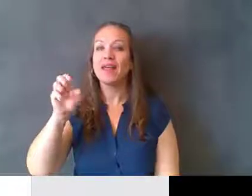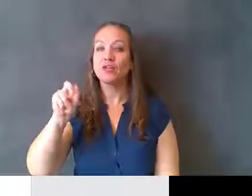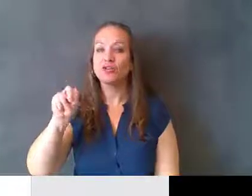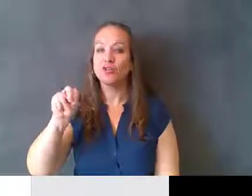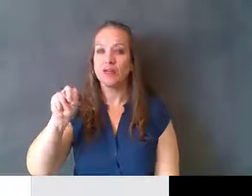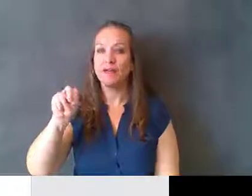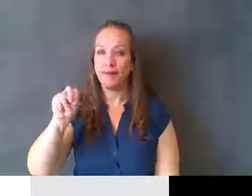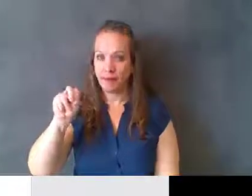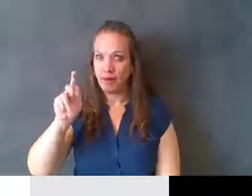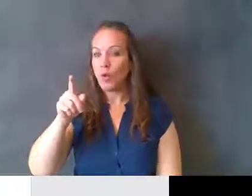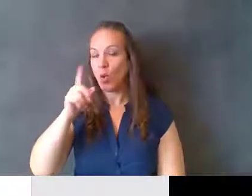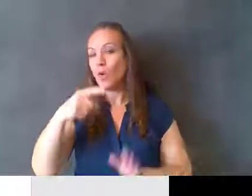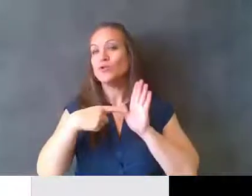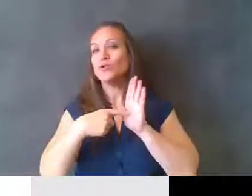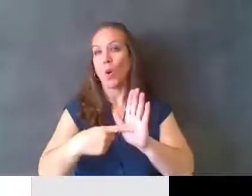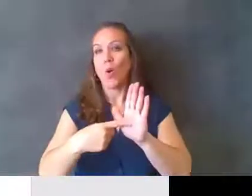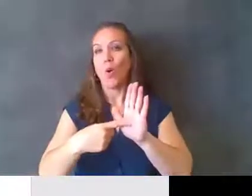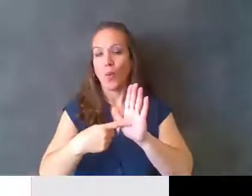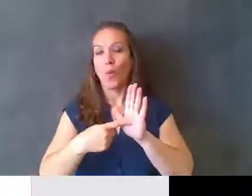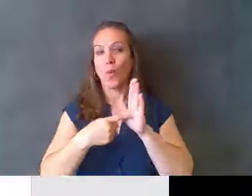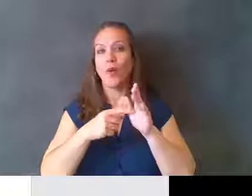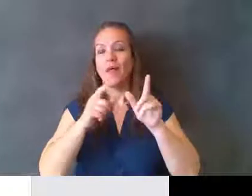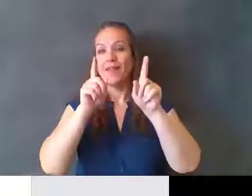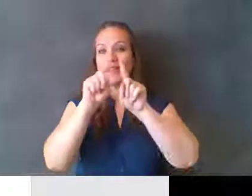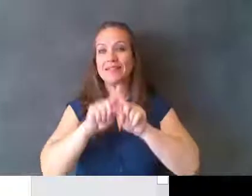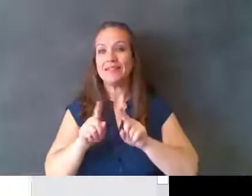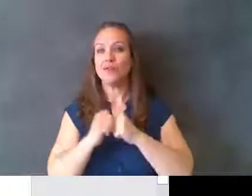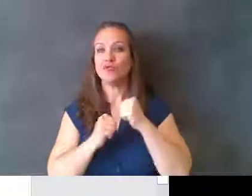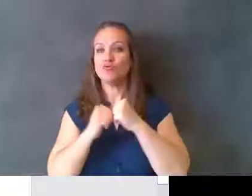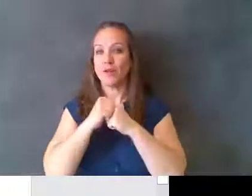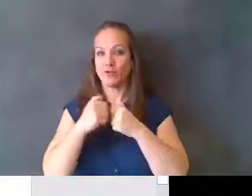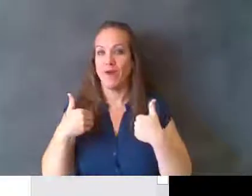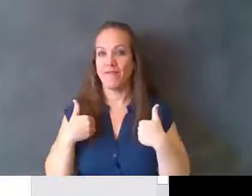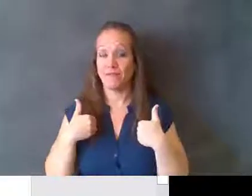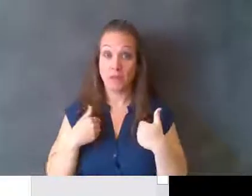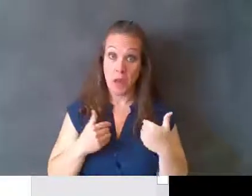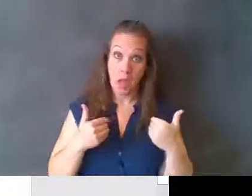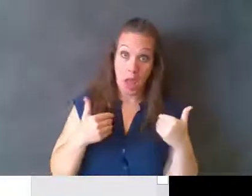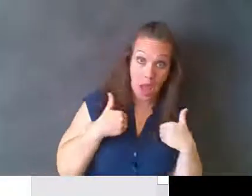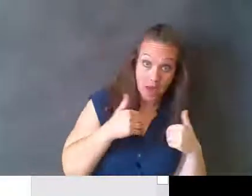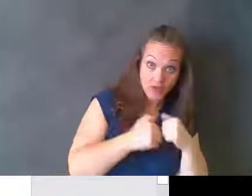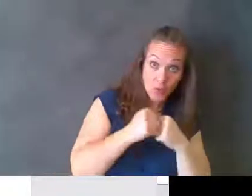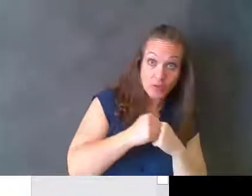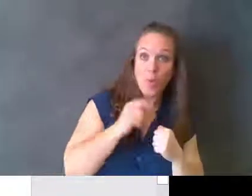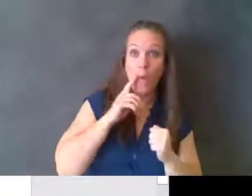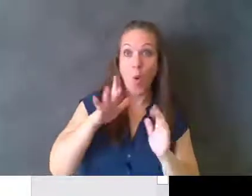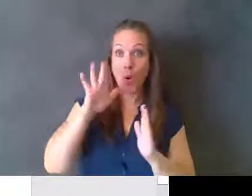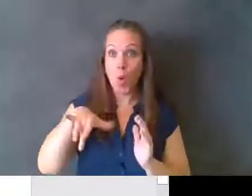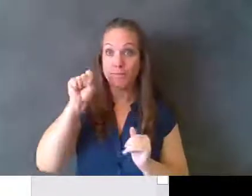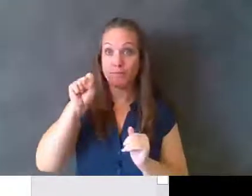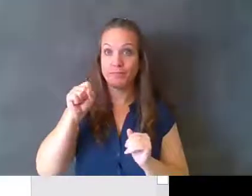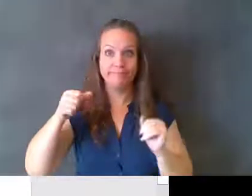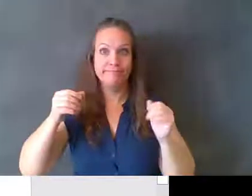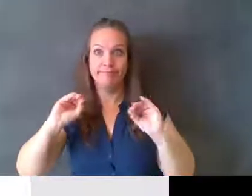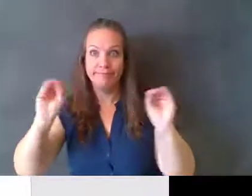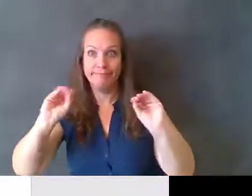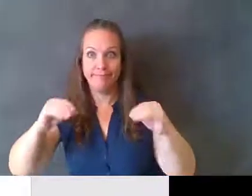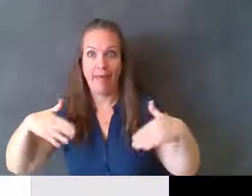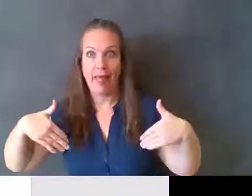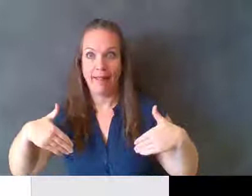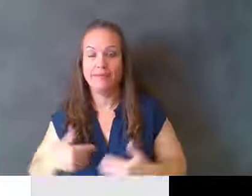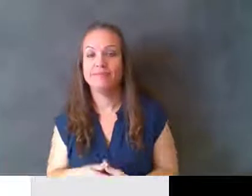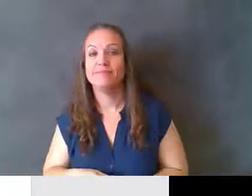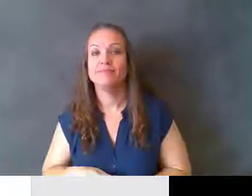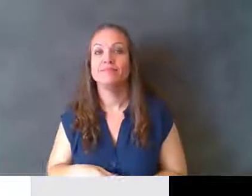that you have in your document. And that helps you see if you do have structure. So to get to the navigation pane, we're going